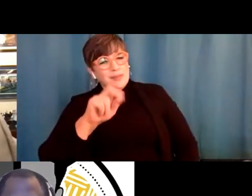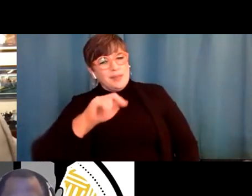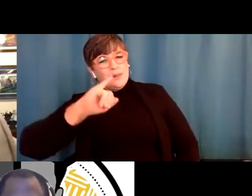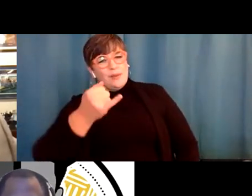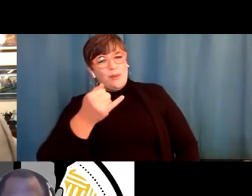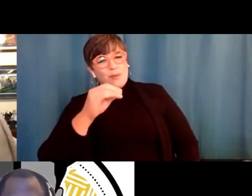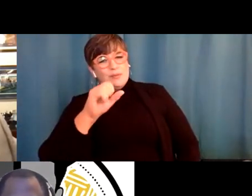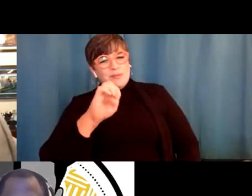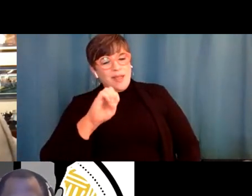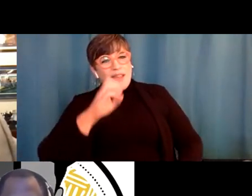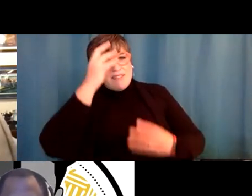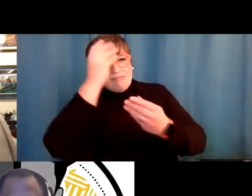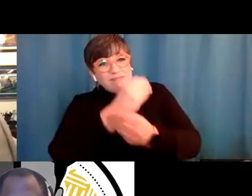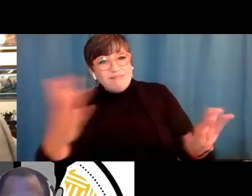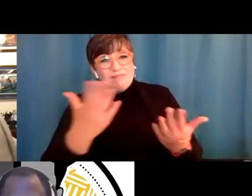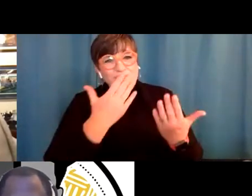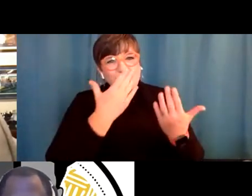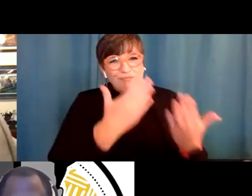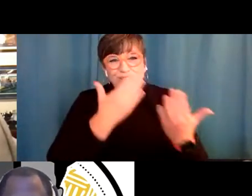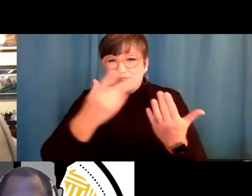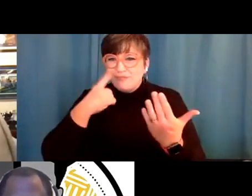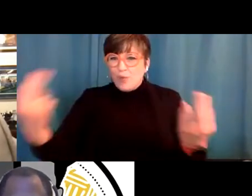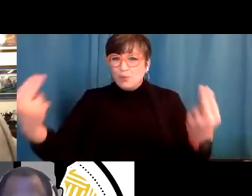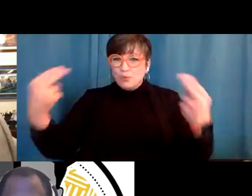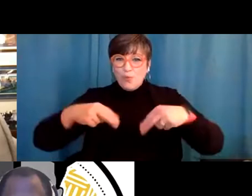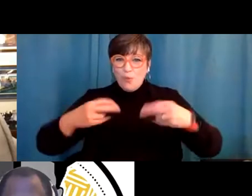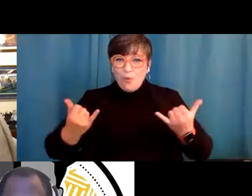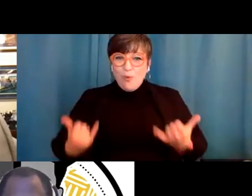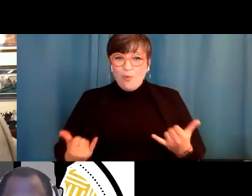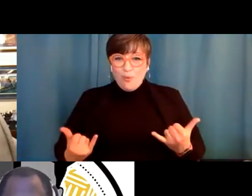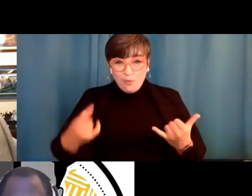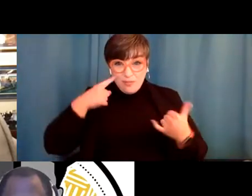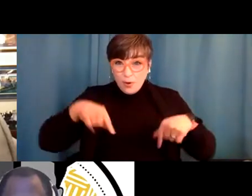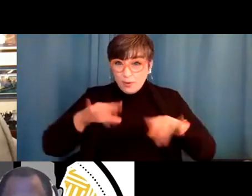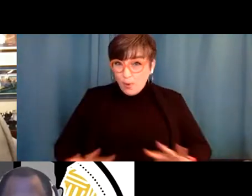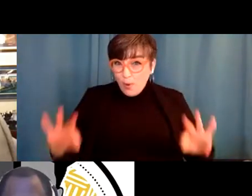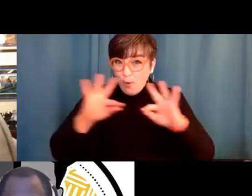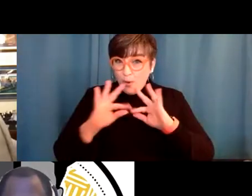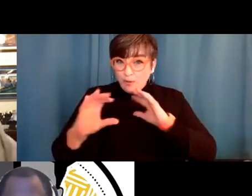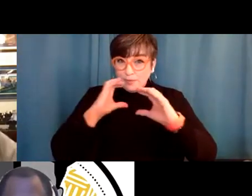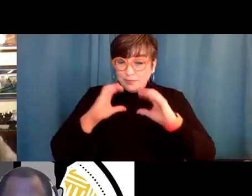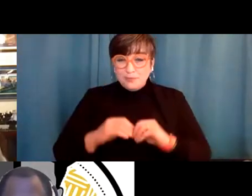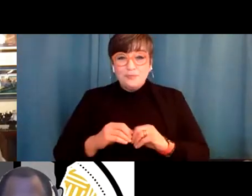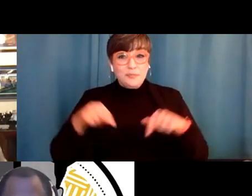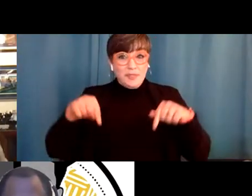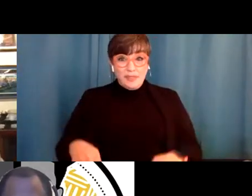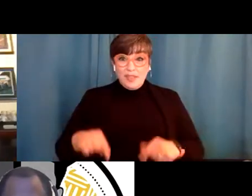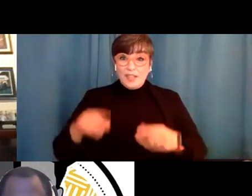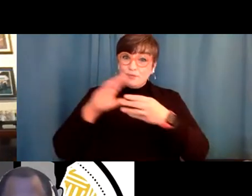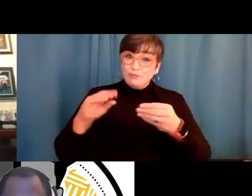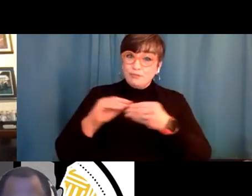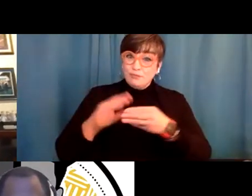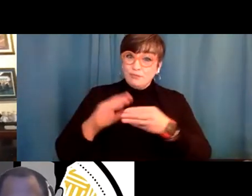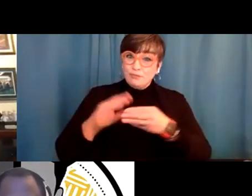joining us today for this very important conversation. In a series that we have run for the last few years for